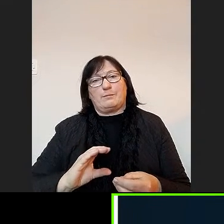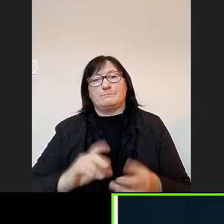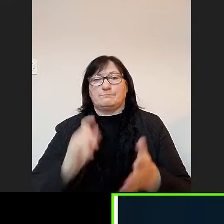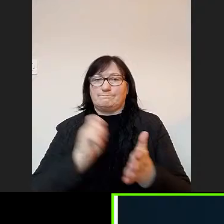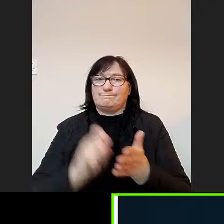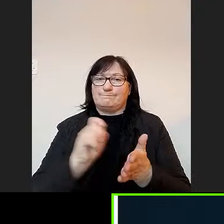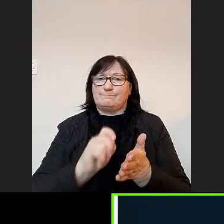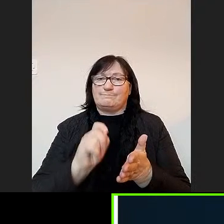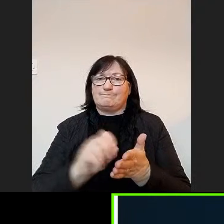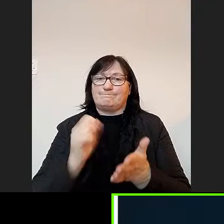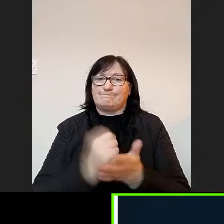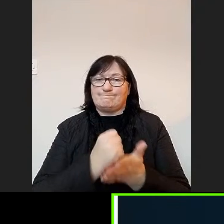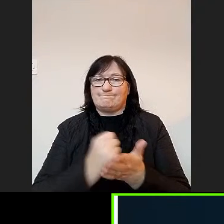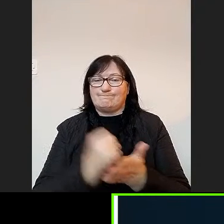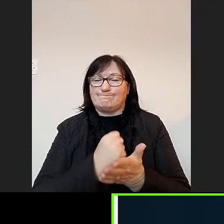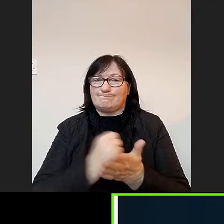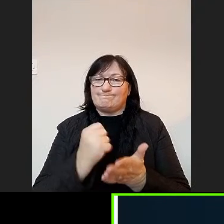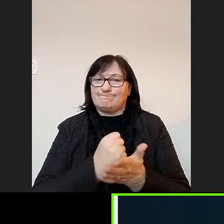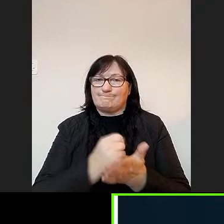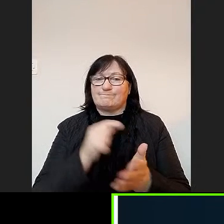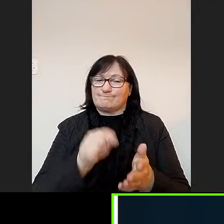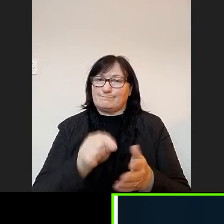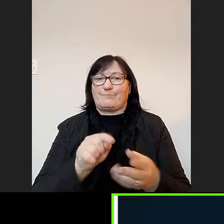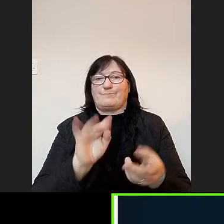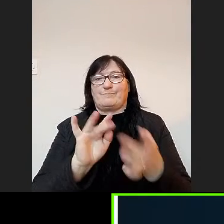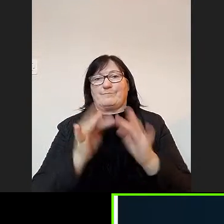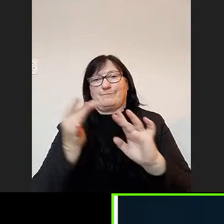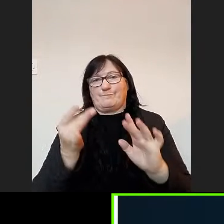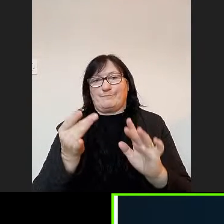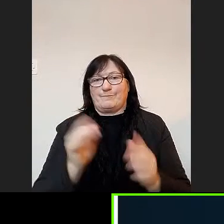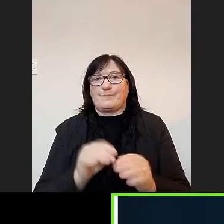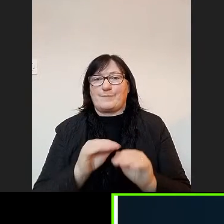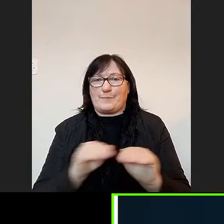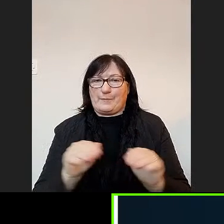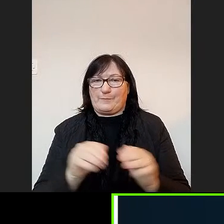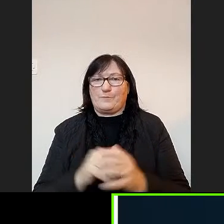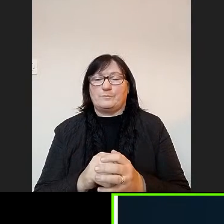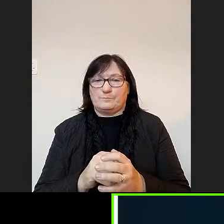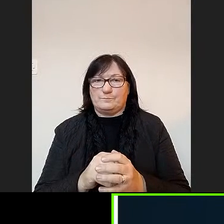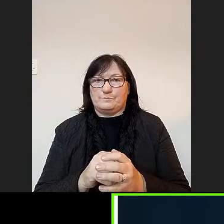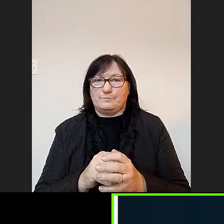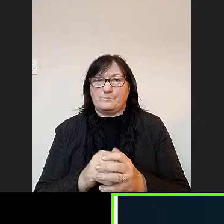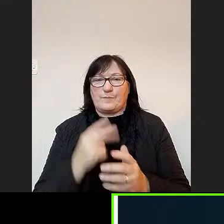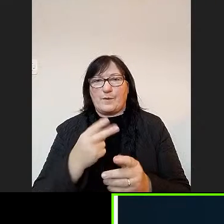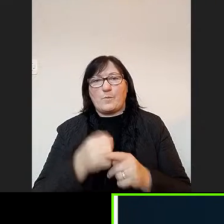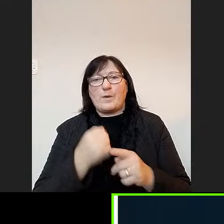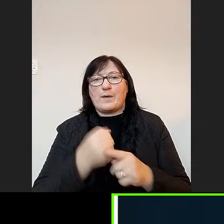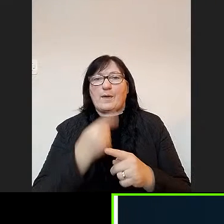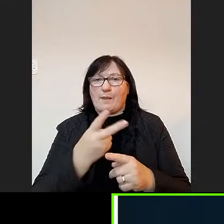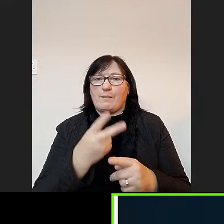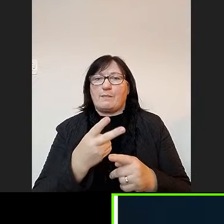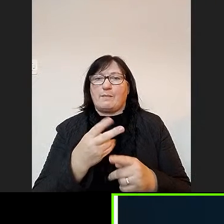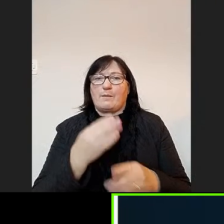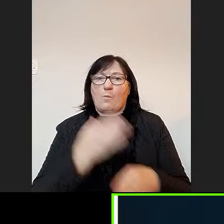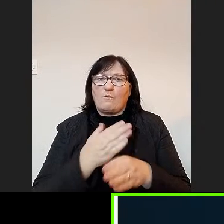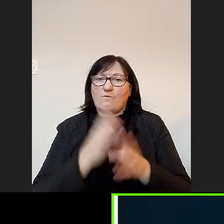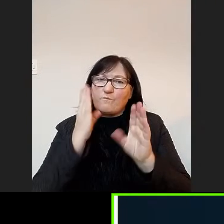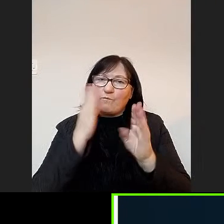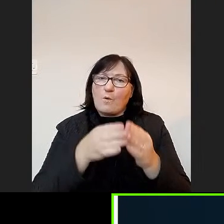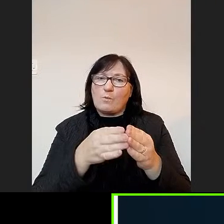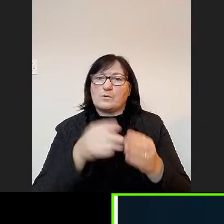really looking forward where we can start looking at other challenges, rather than the